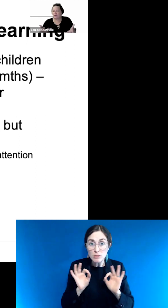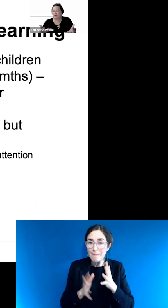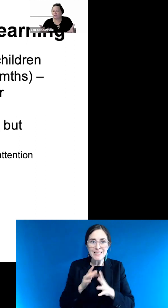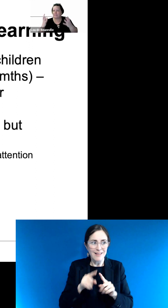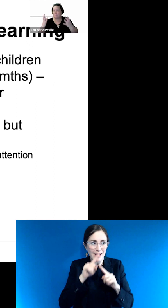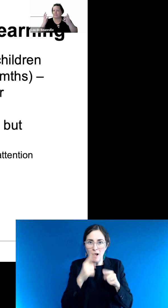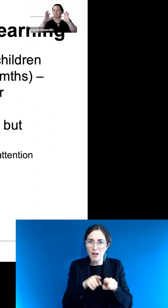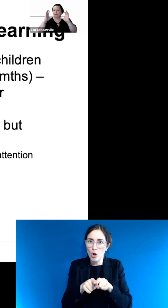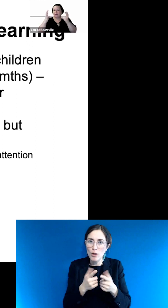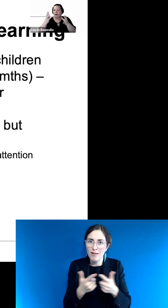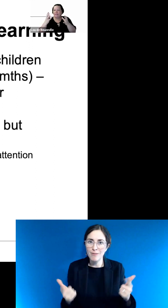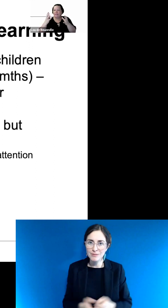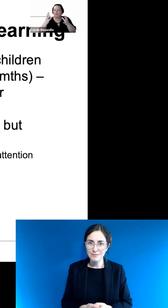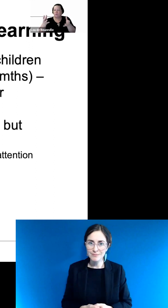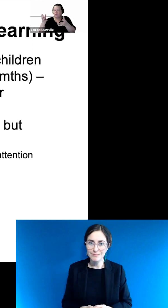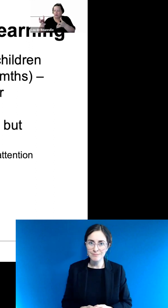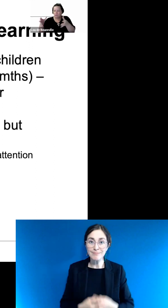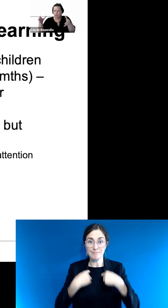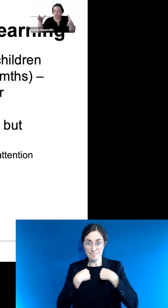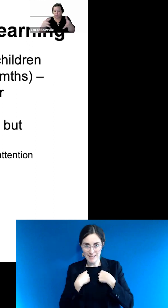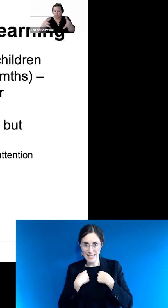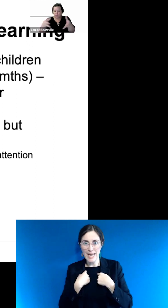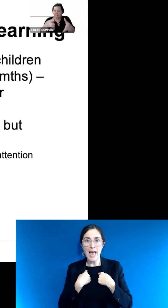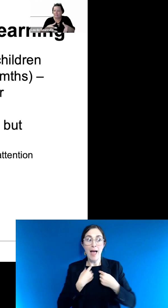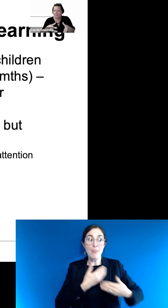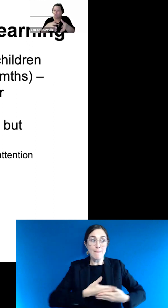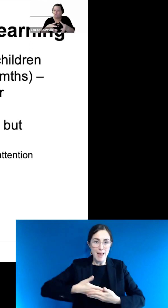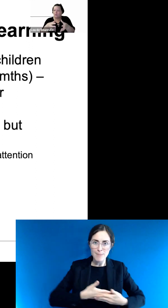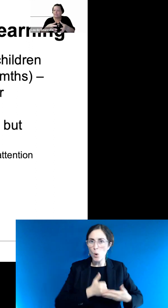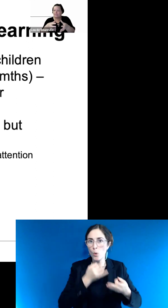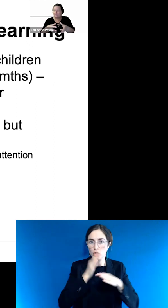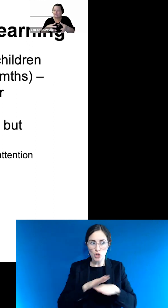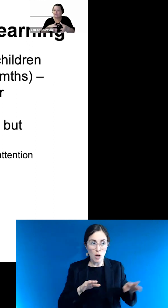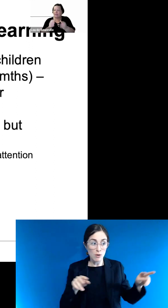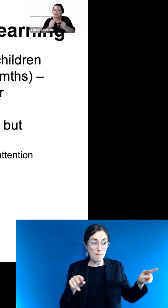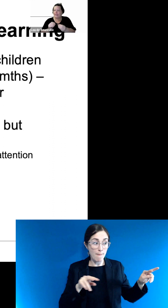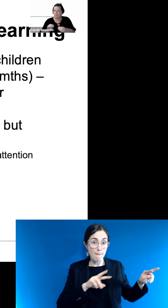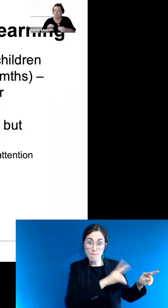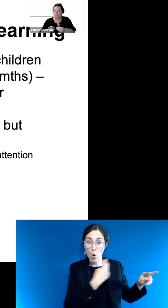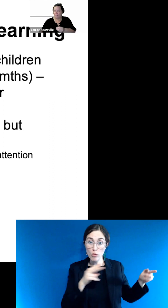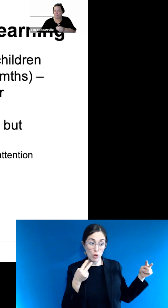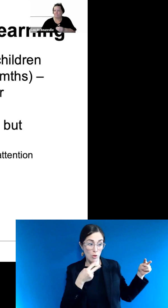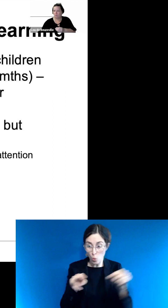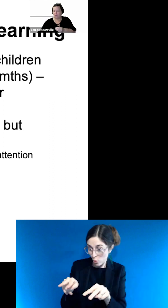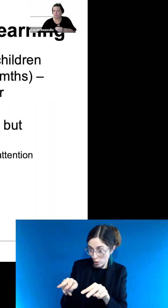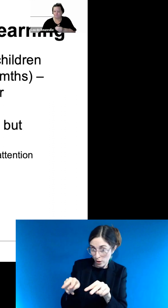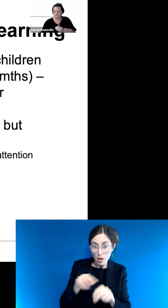learn the language. So this idea of you and the child sharing attention on a particular thing is really, really,